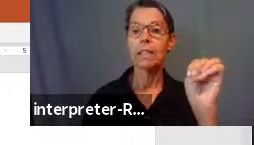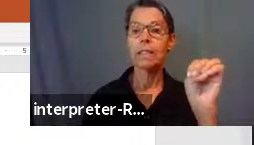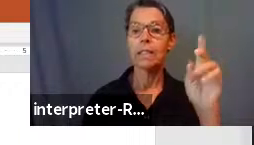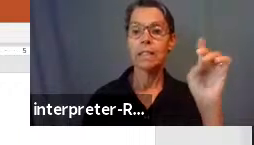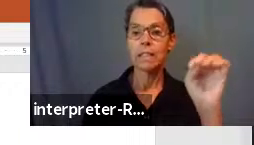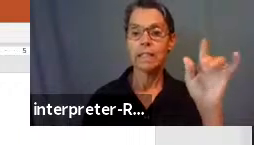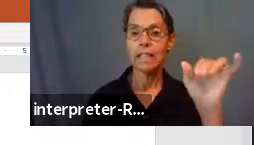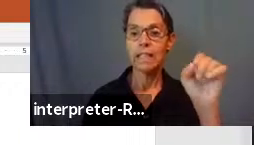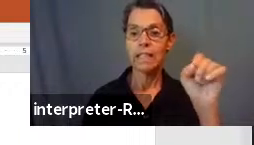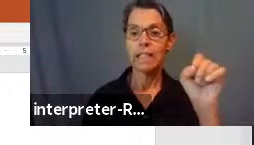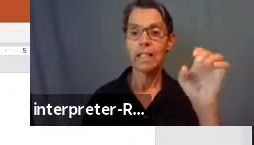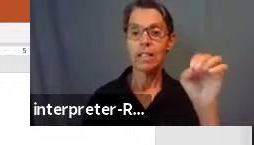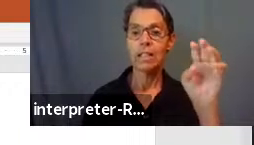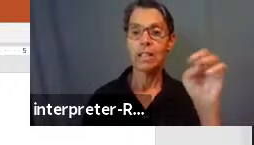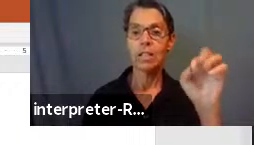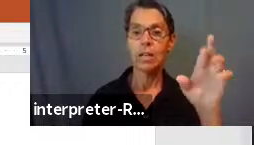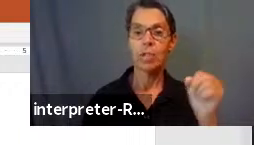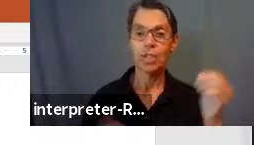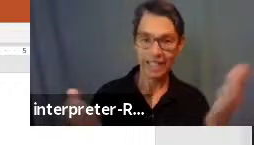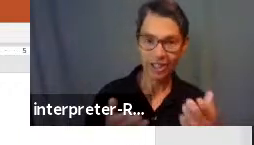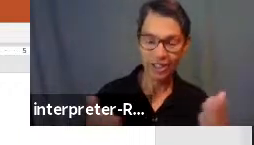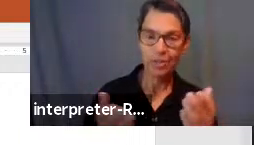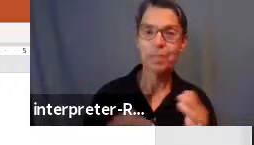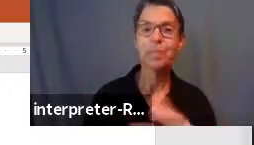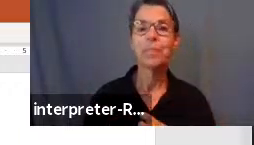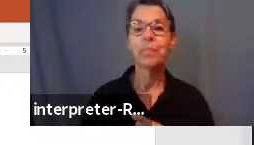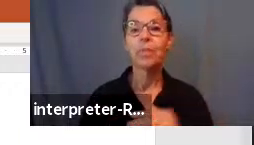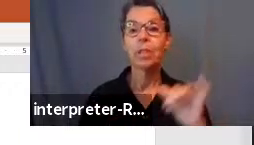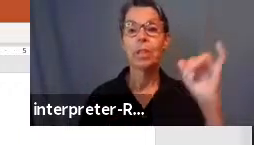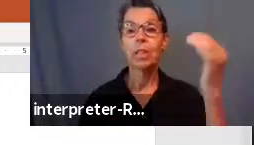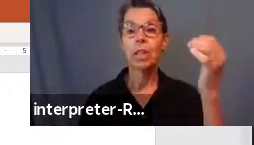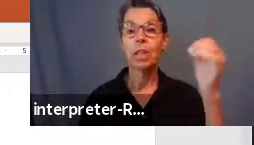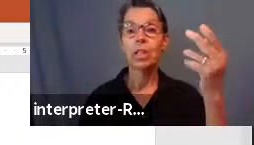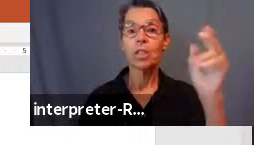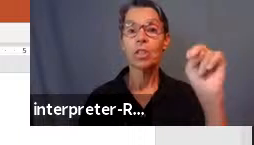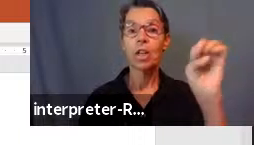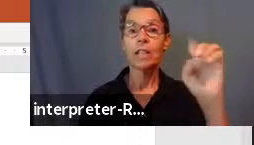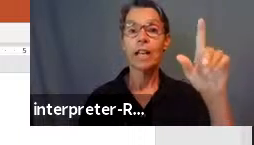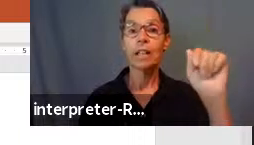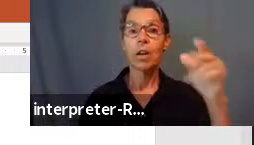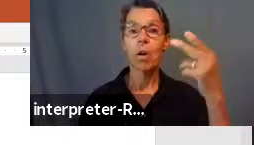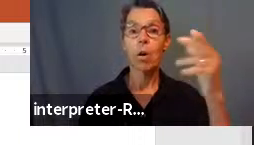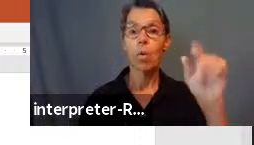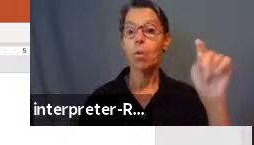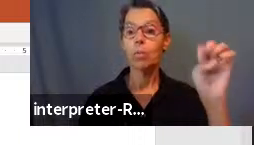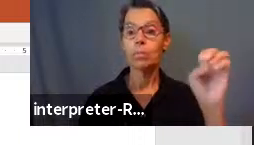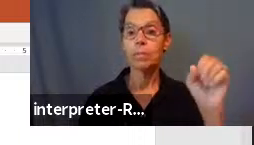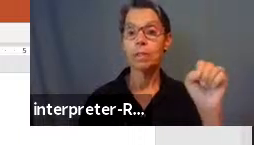Kelly Summers, Here. Johnella Holmes.